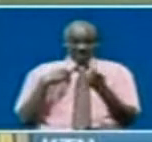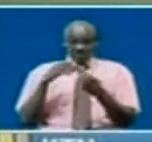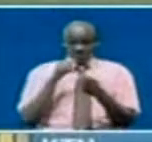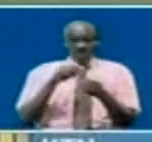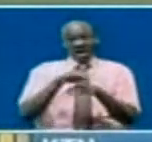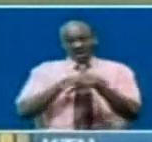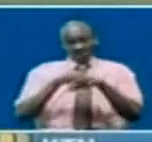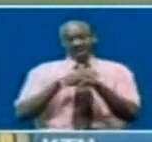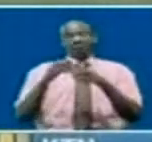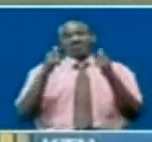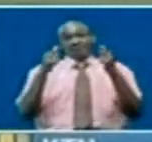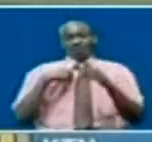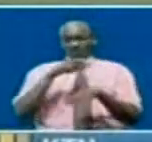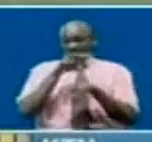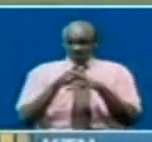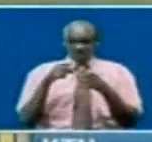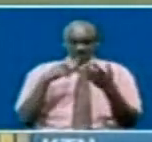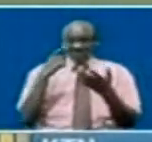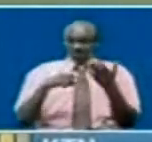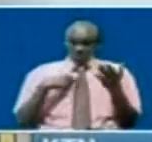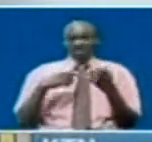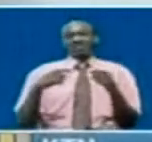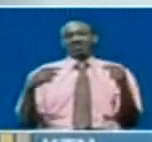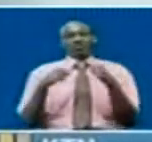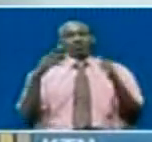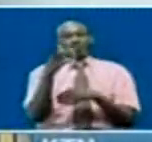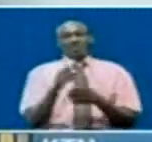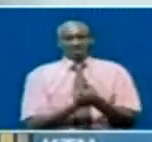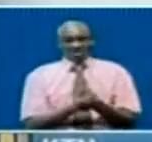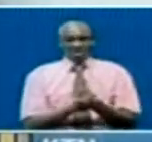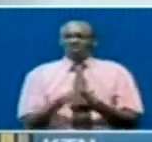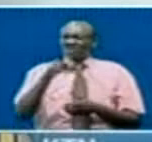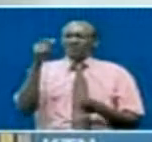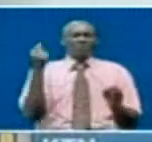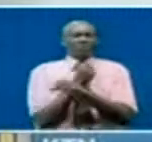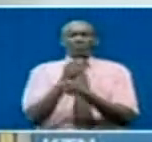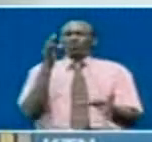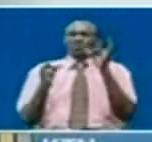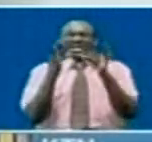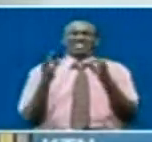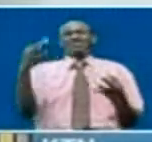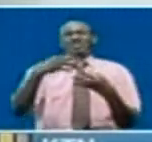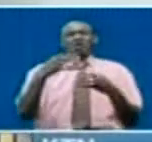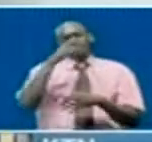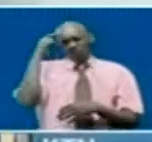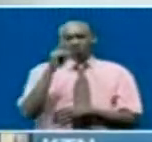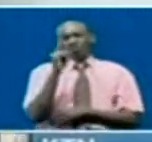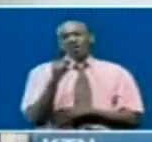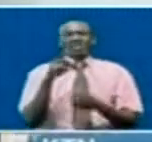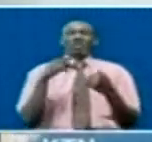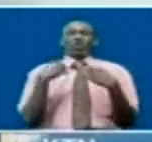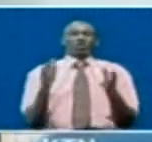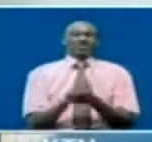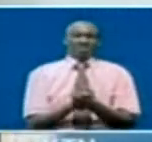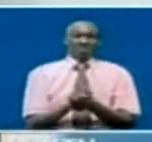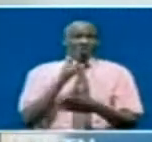Africa Cup of Nations qualifiers, but Nyamoya begs to differ. So you don't charge a federation because of one loss.